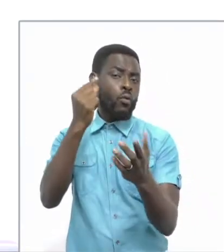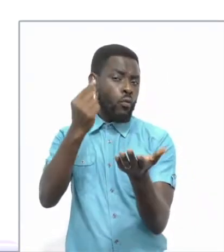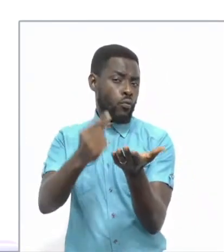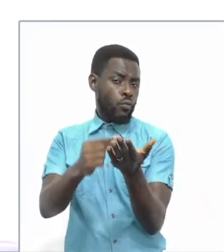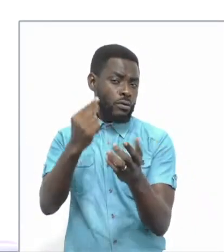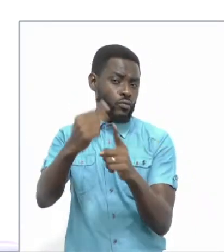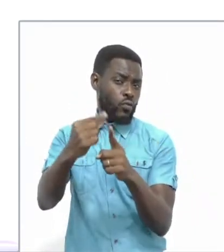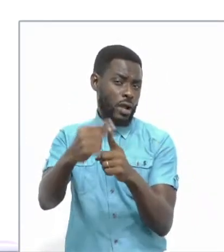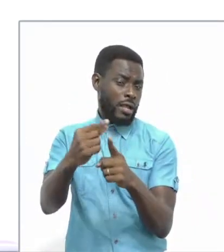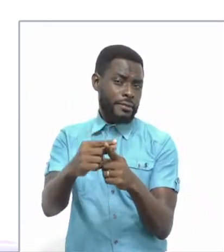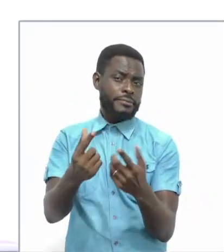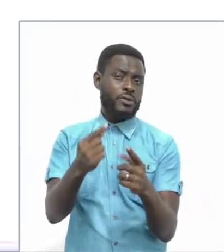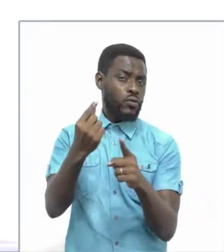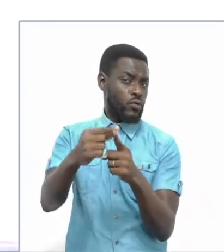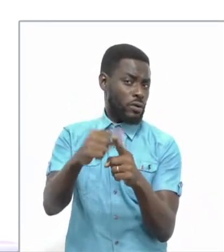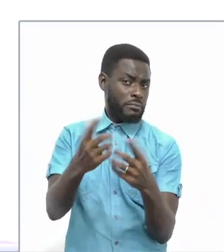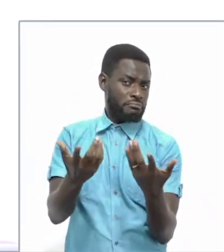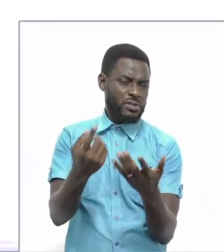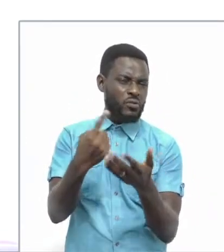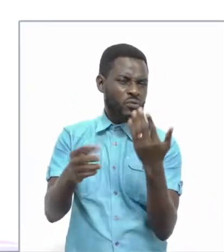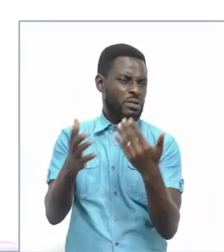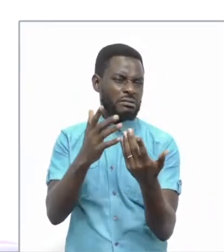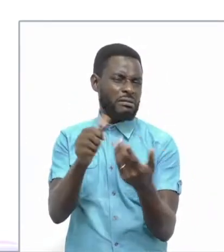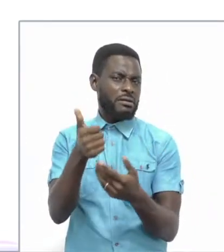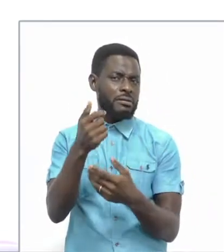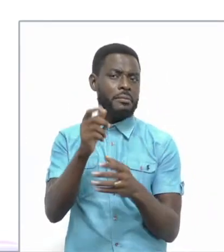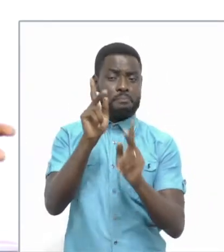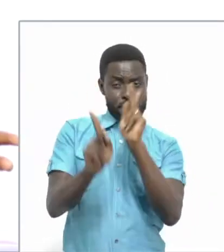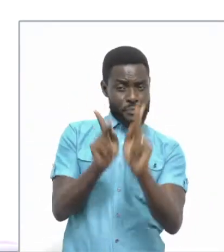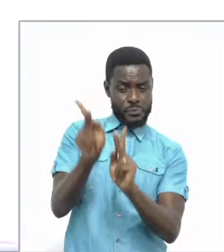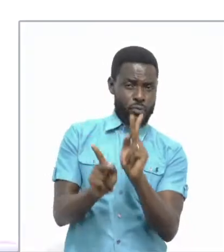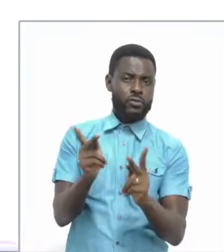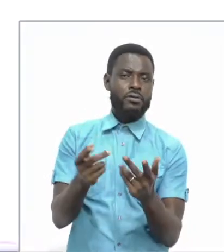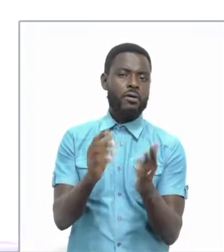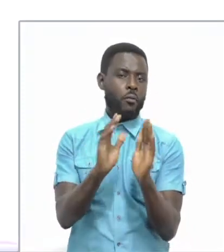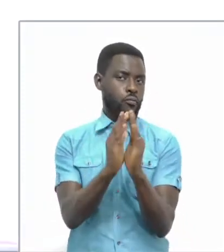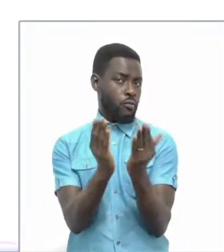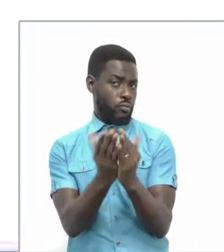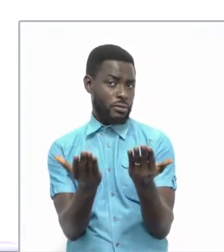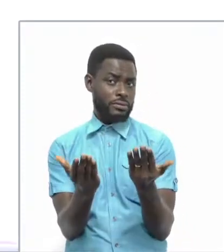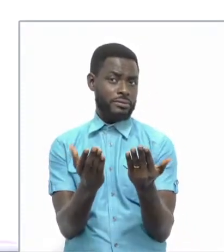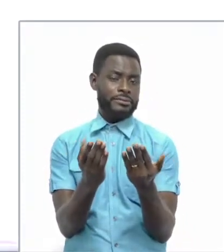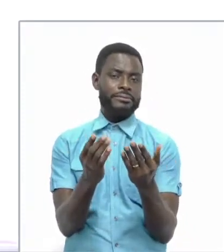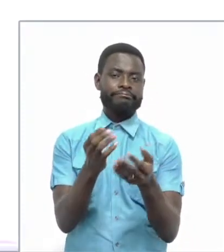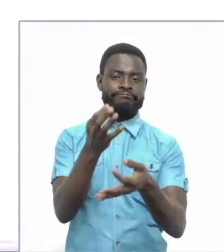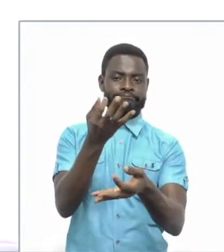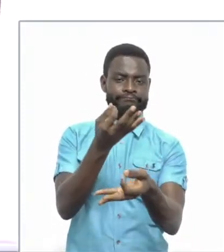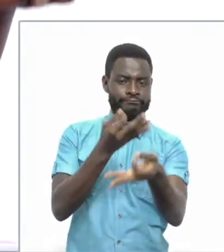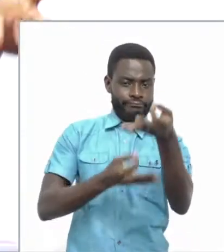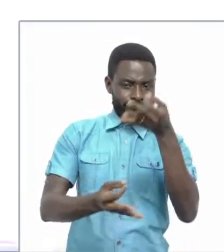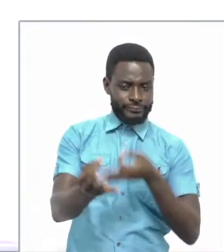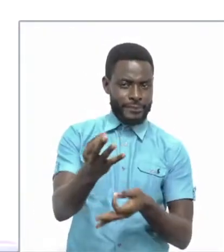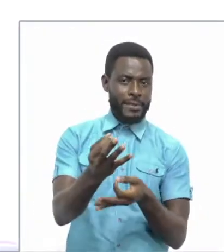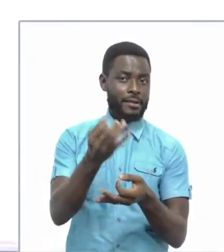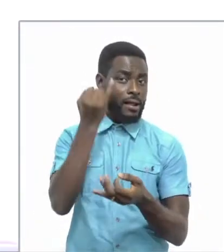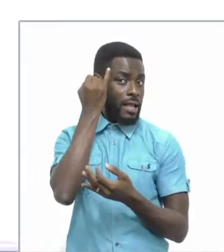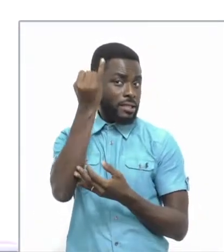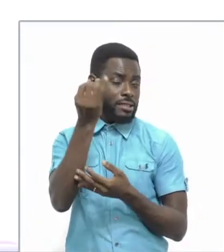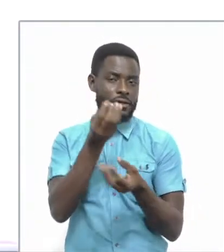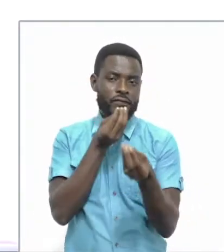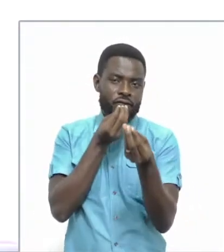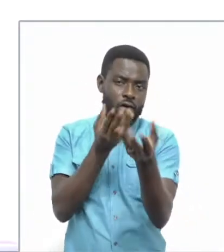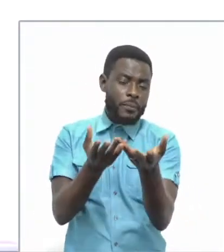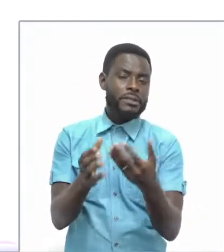words, what else comes to mind? People, books, exchanging ideas,